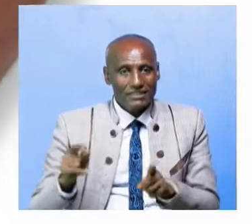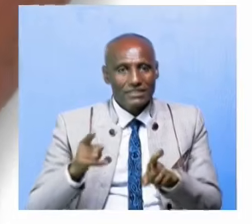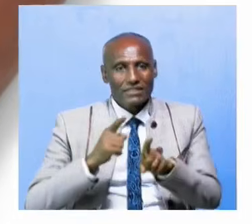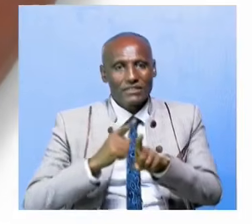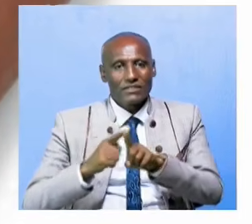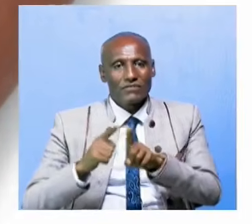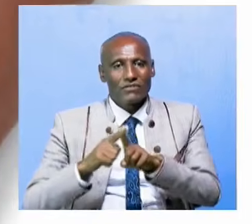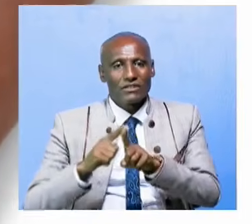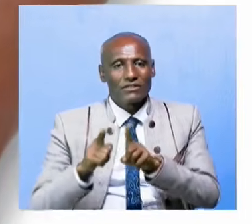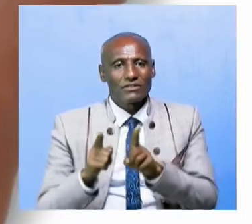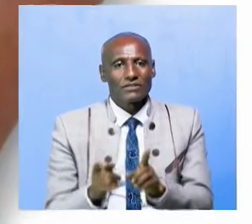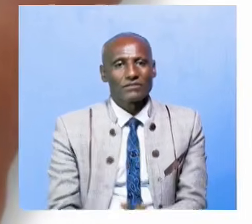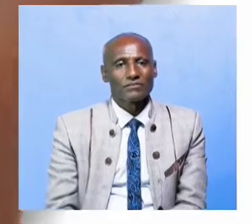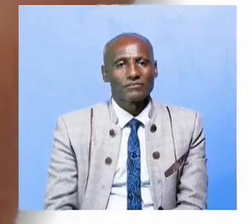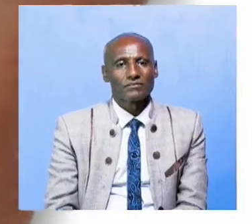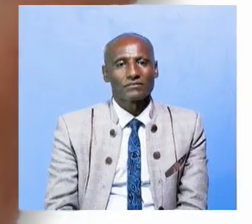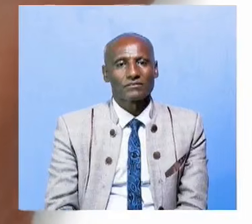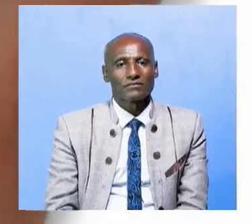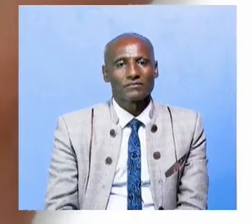different